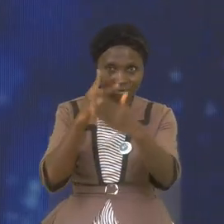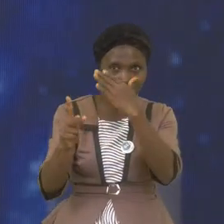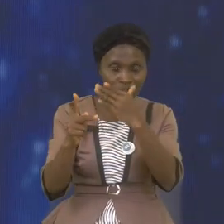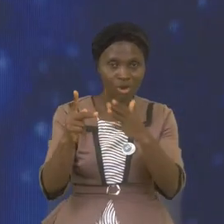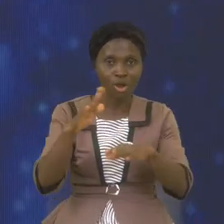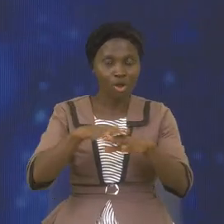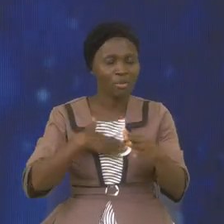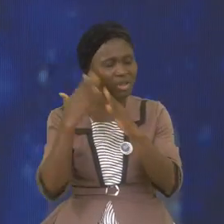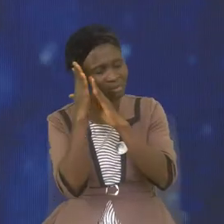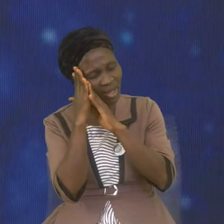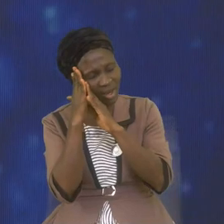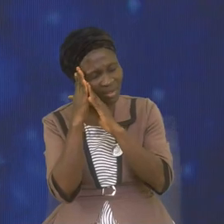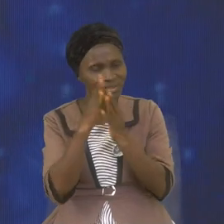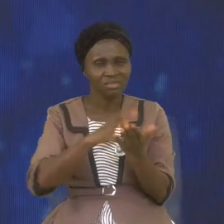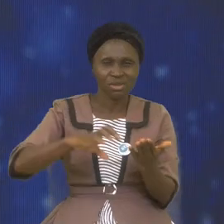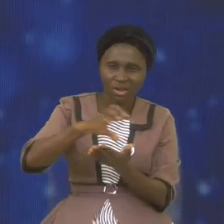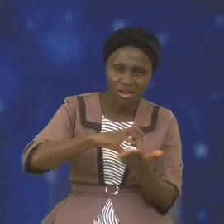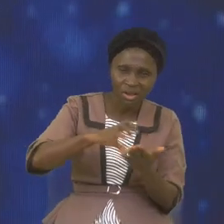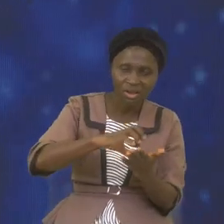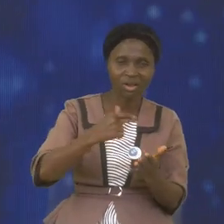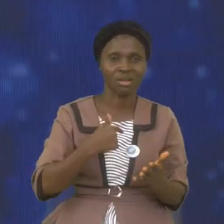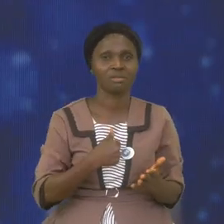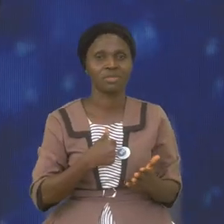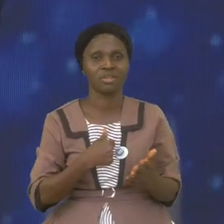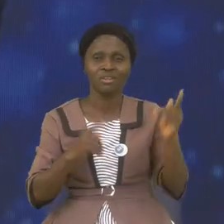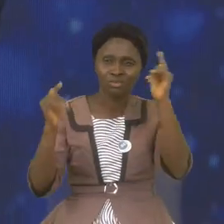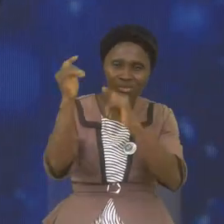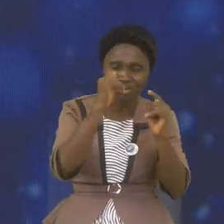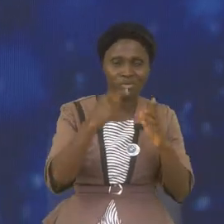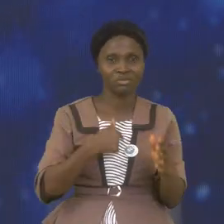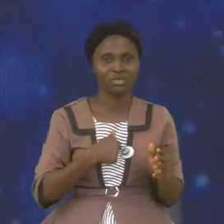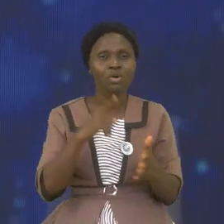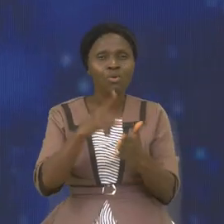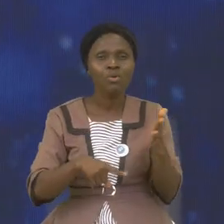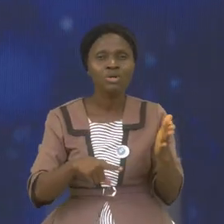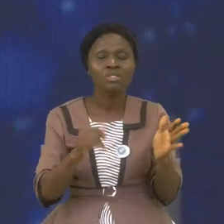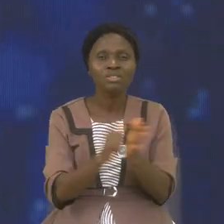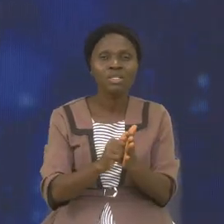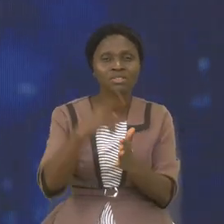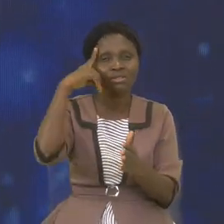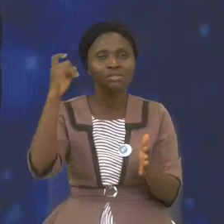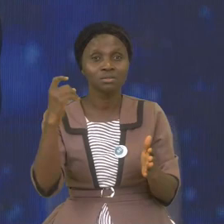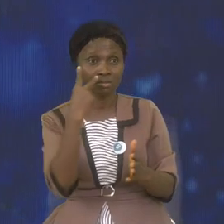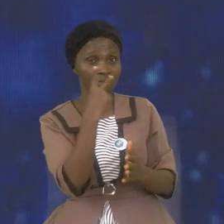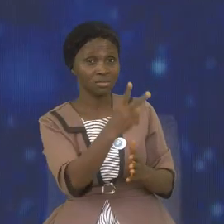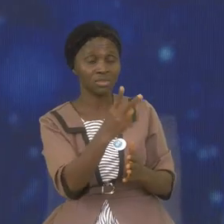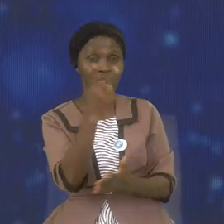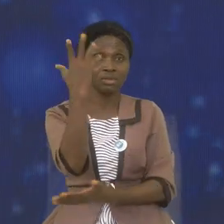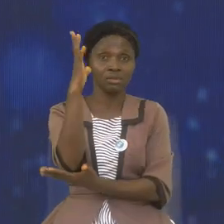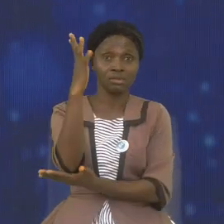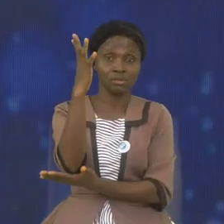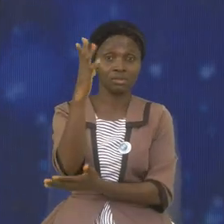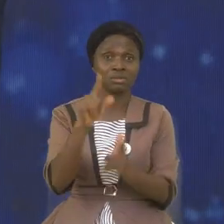troubled me. What was the dream? He saw a big tree, great branches that grew